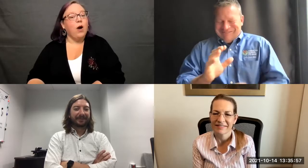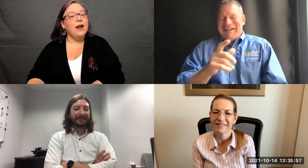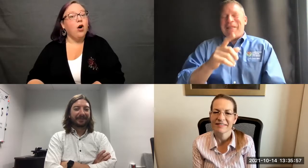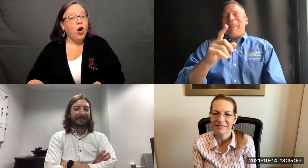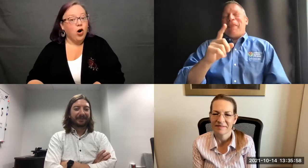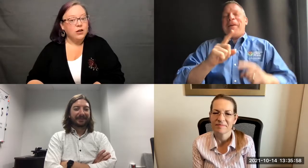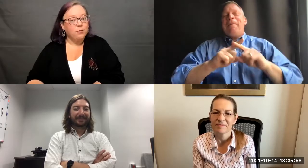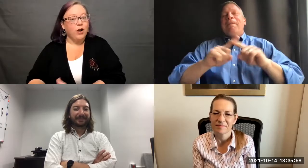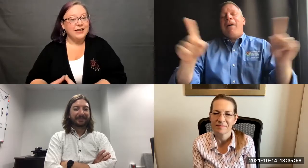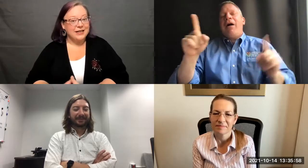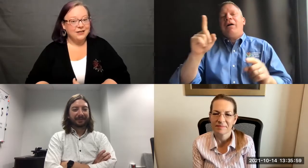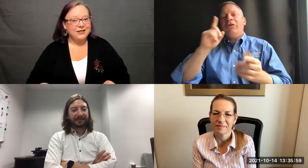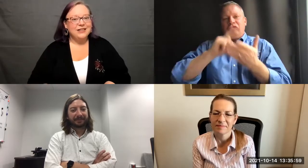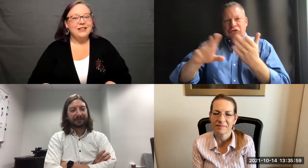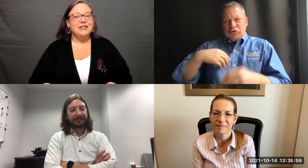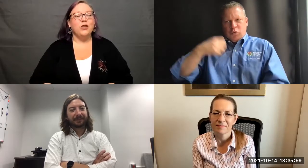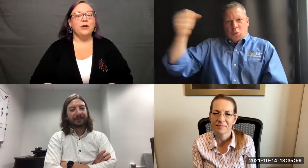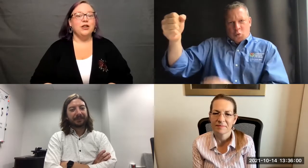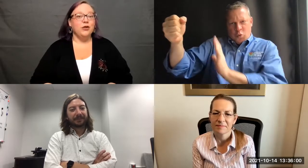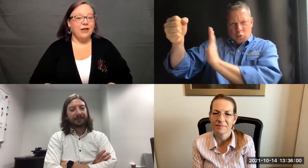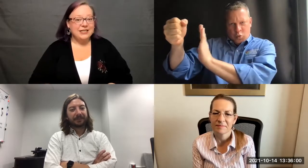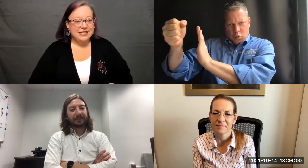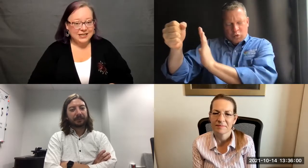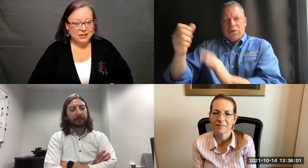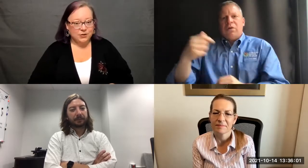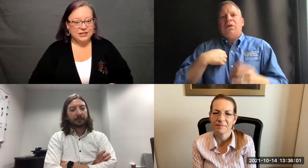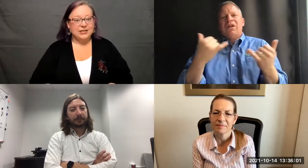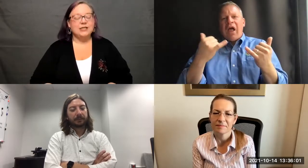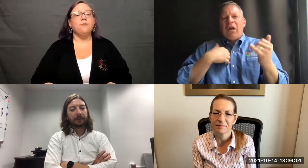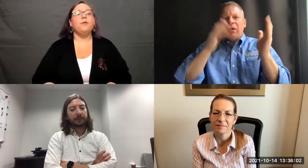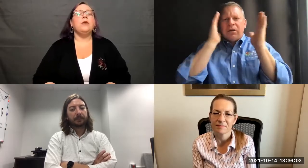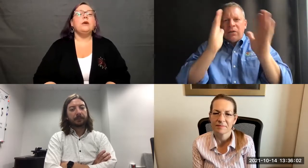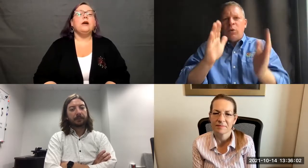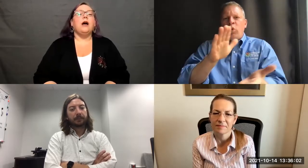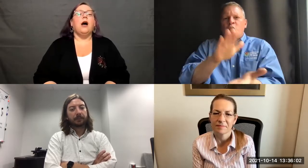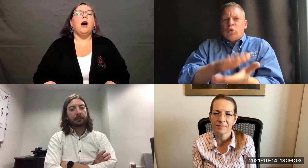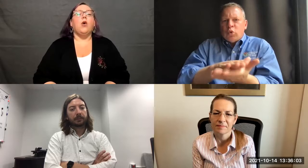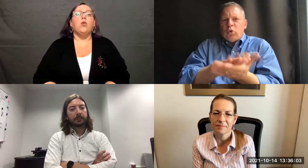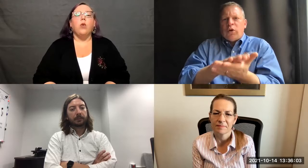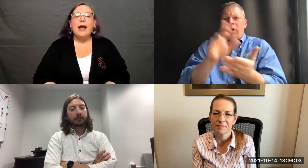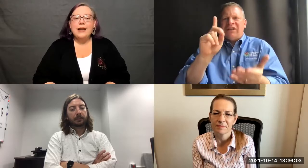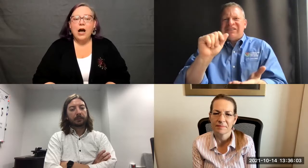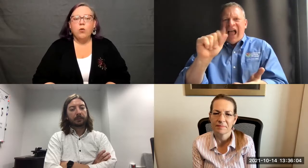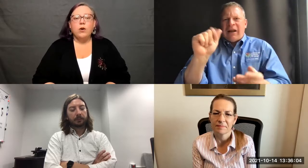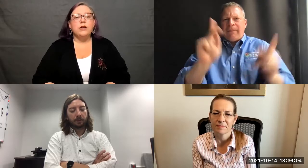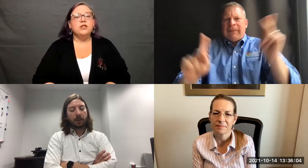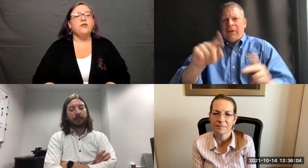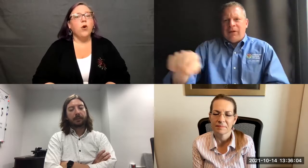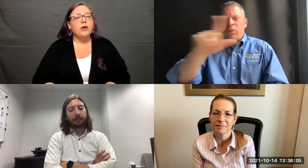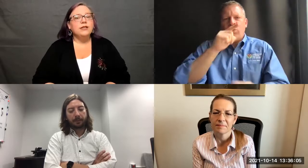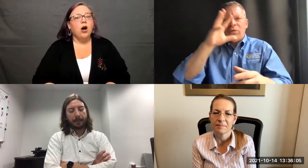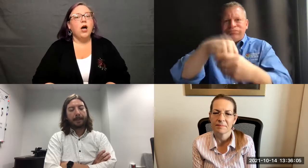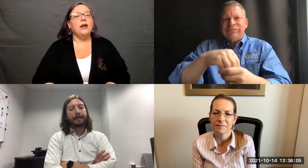had Wyatt Hall brought in so that we could utilize his expertise. Right now, we want